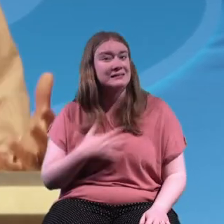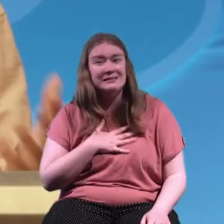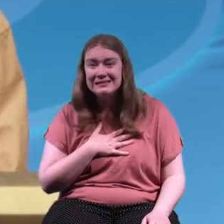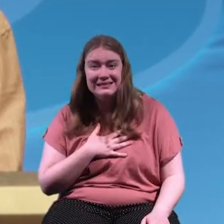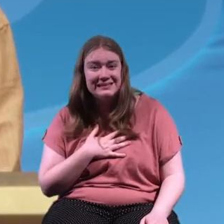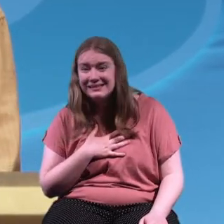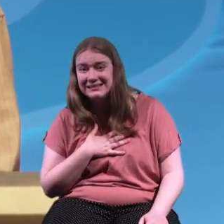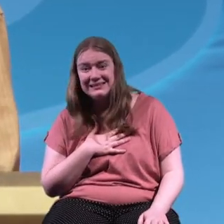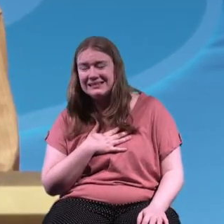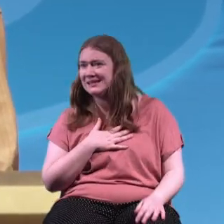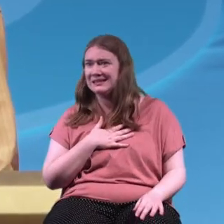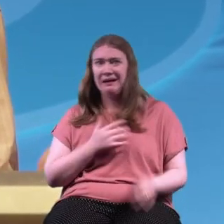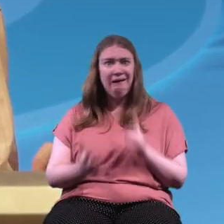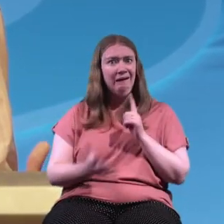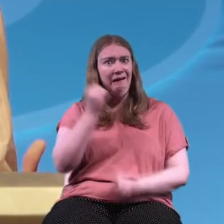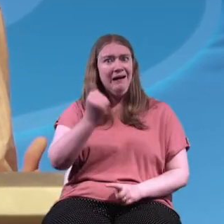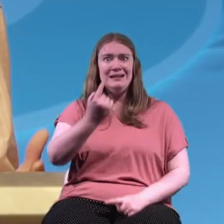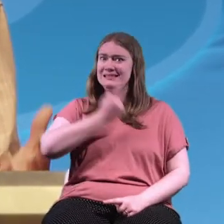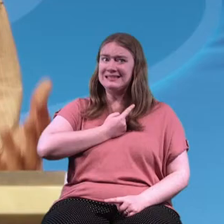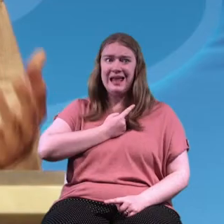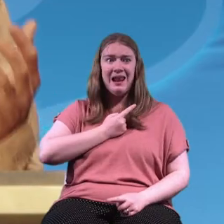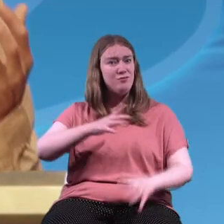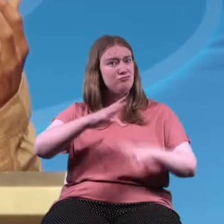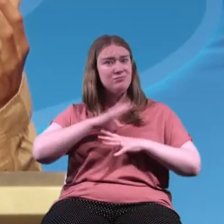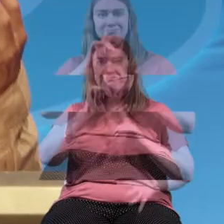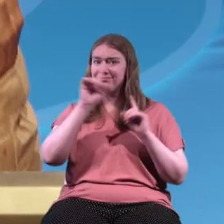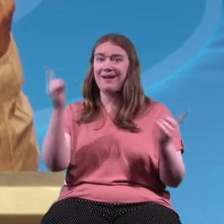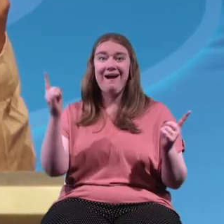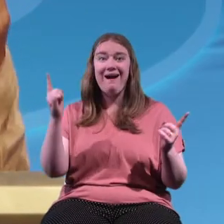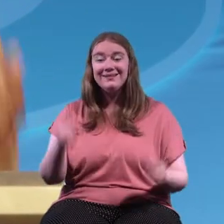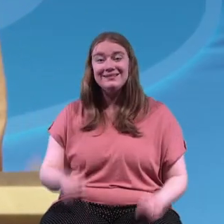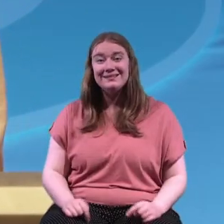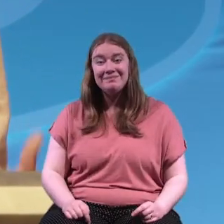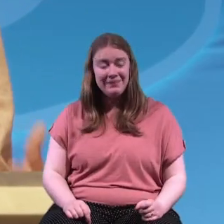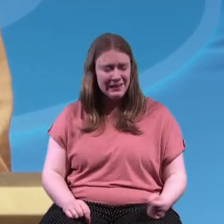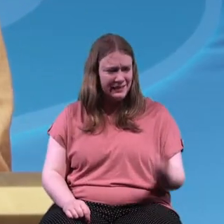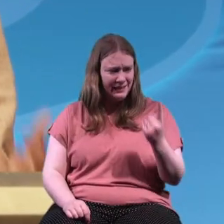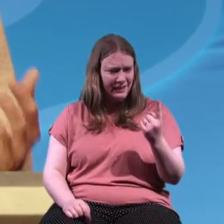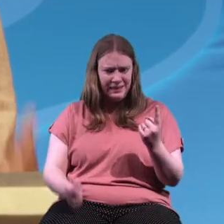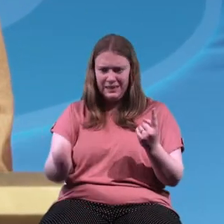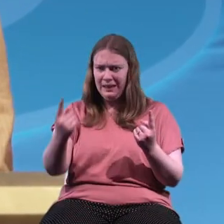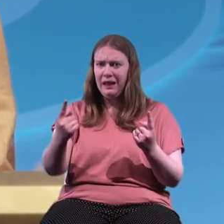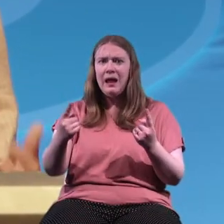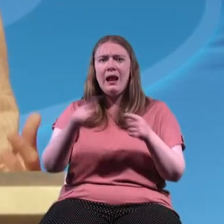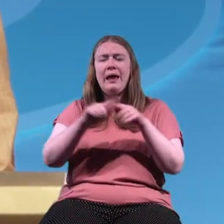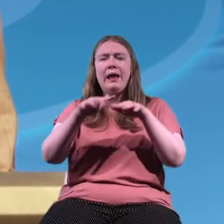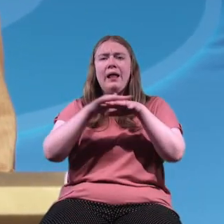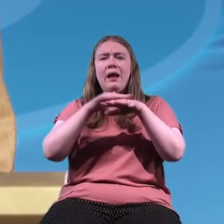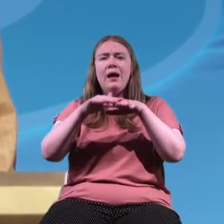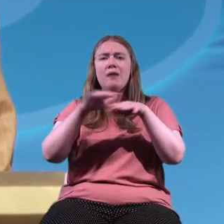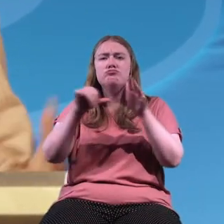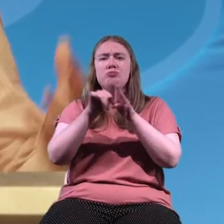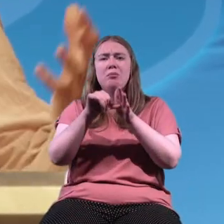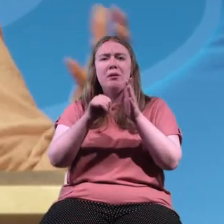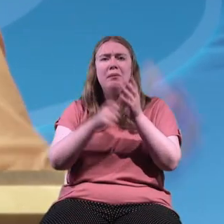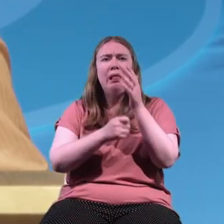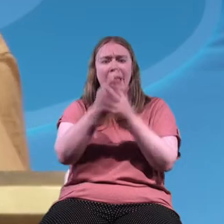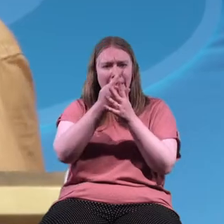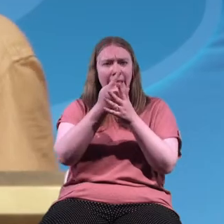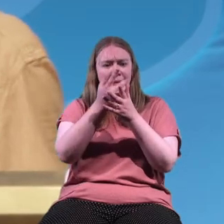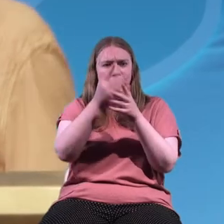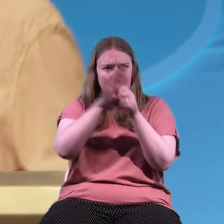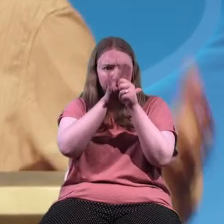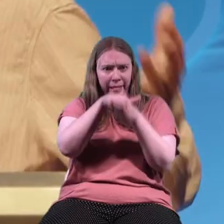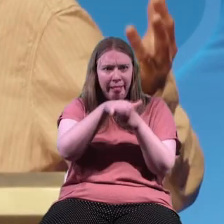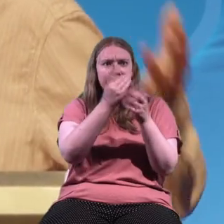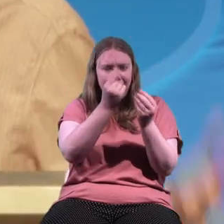We can't pull it off. And we can't solve those deeper problems of sin and death. However hard